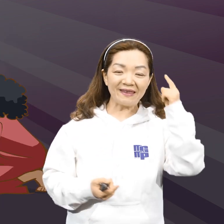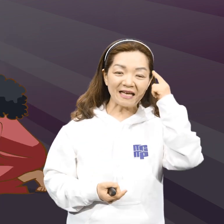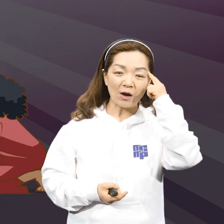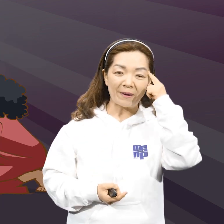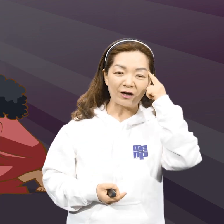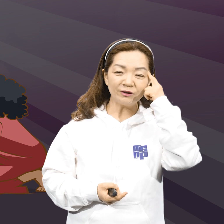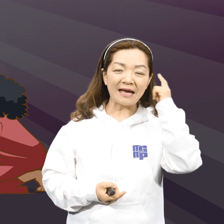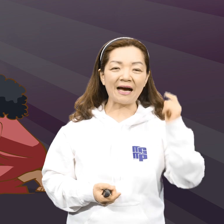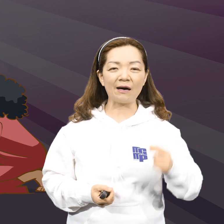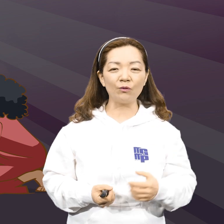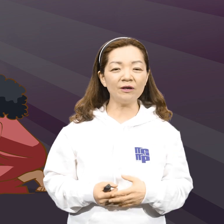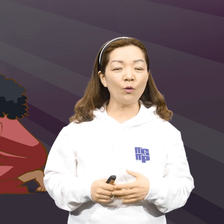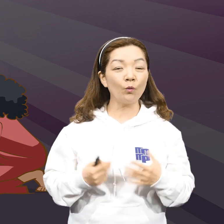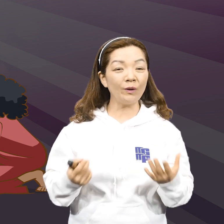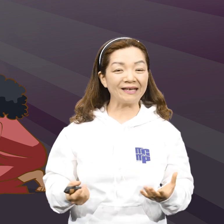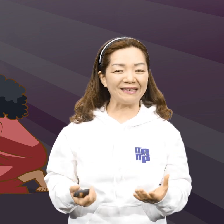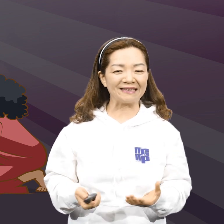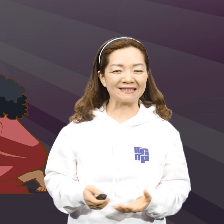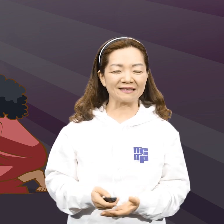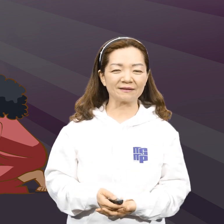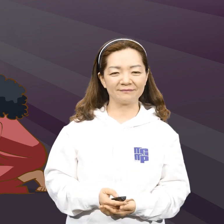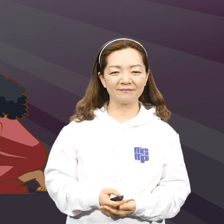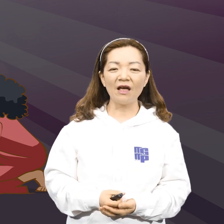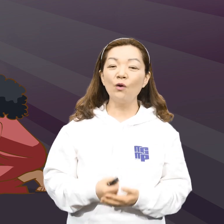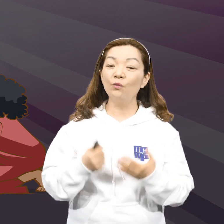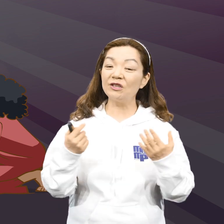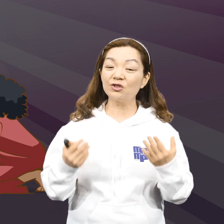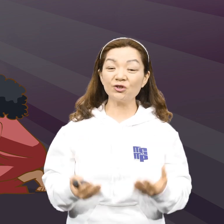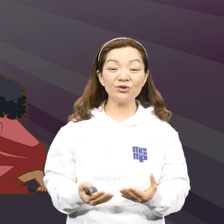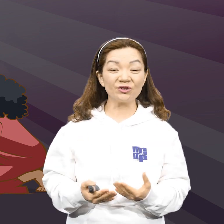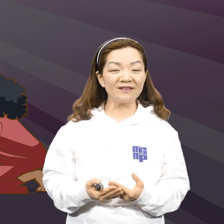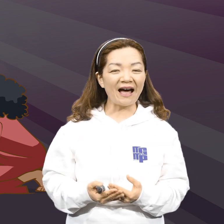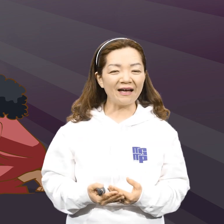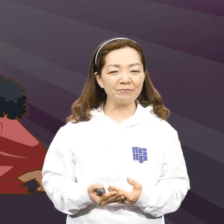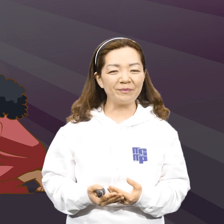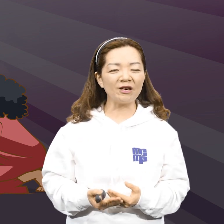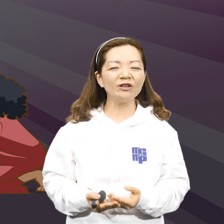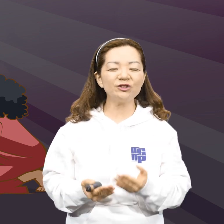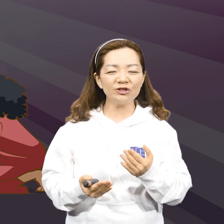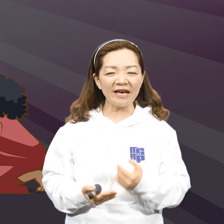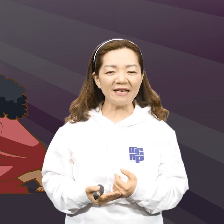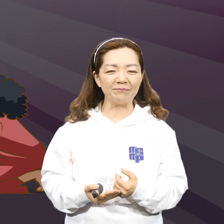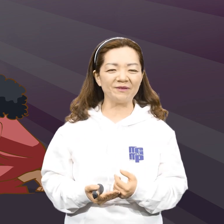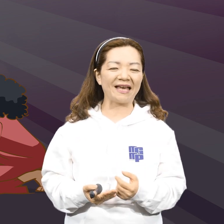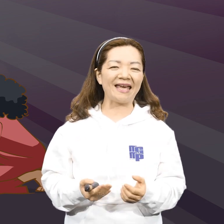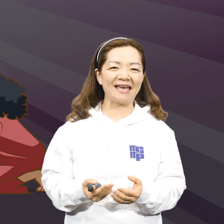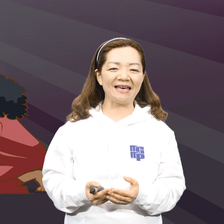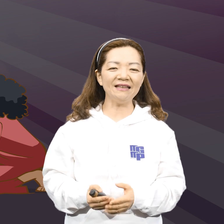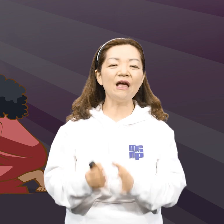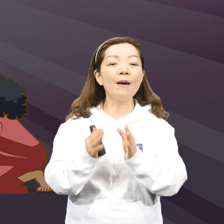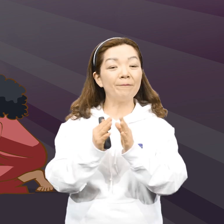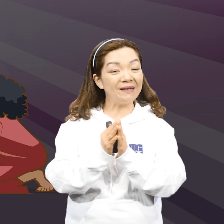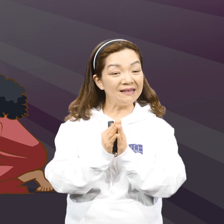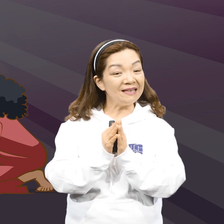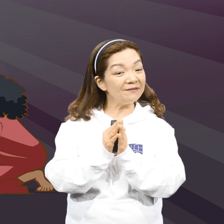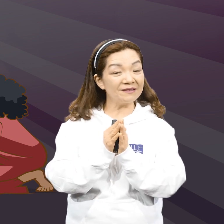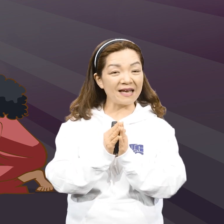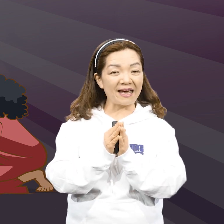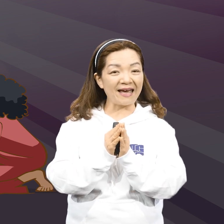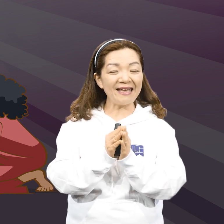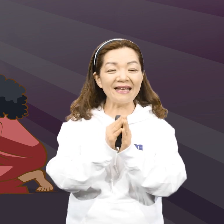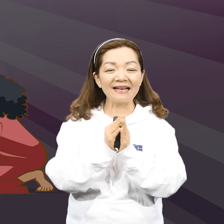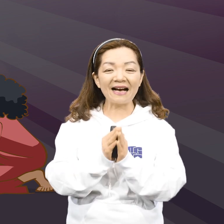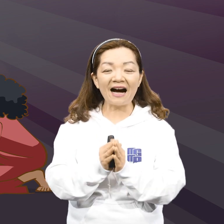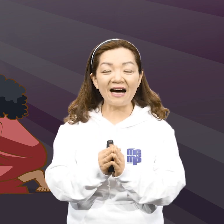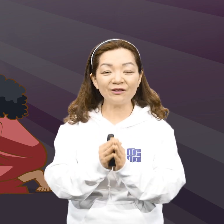we think about our weakness? We should not be ashamed and believe